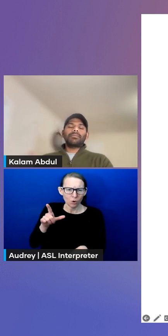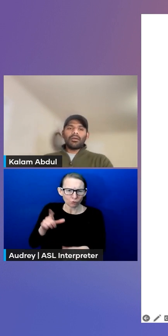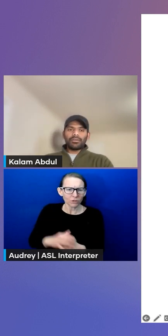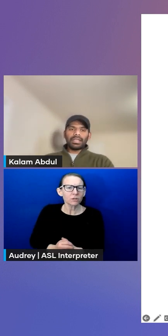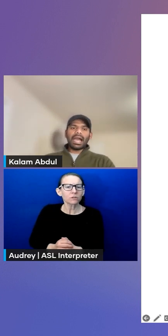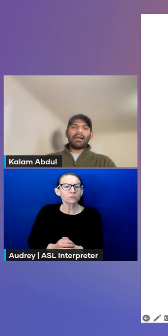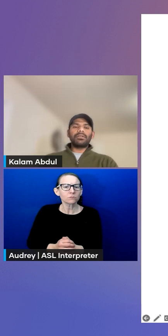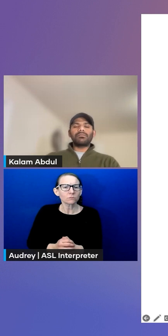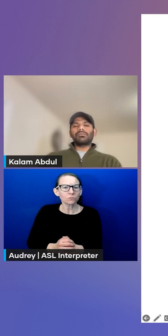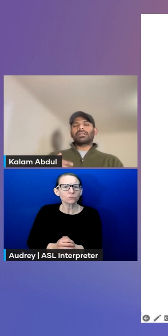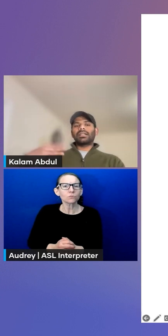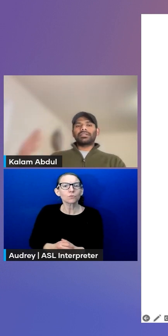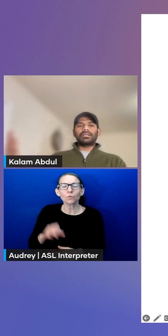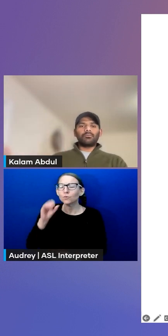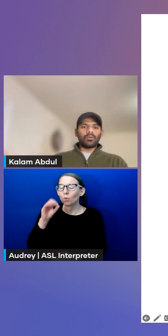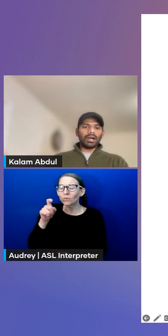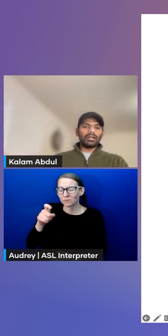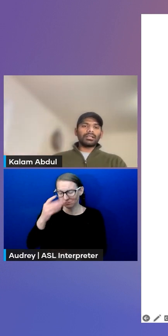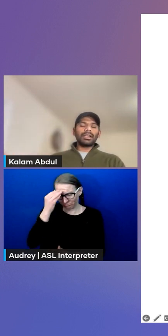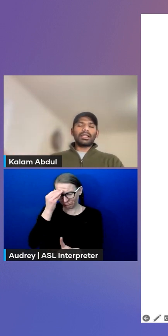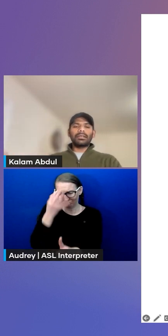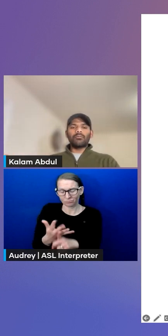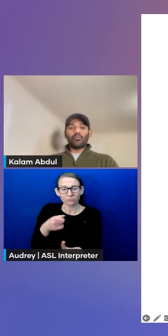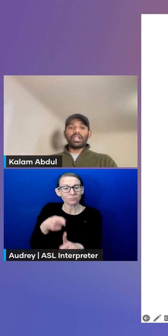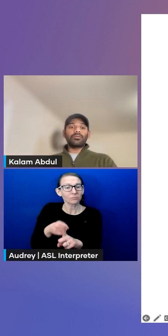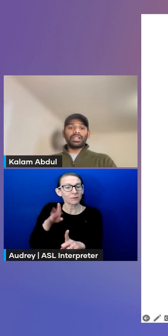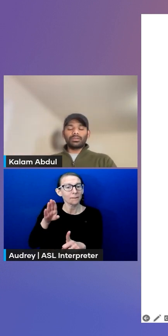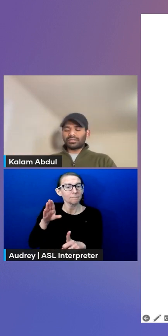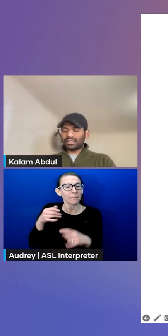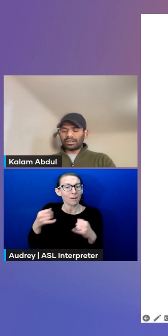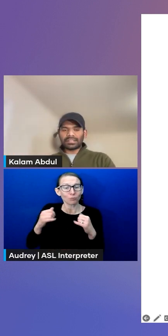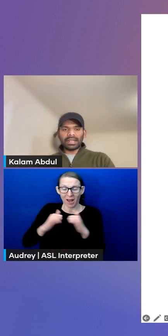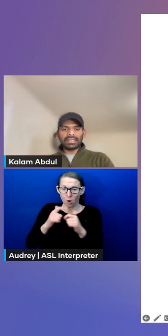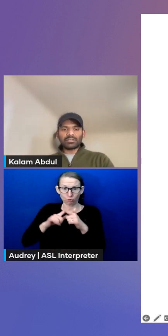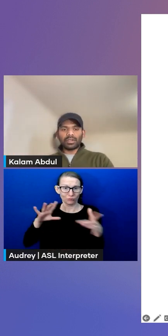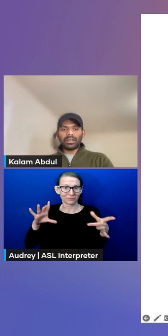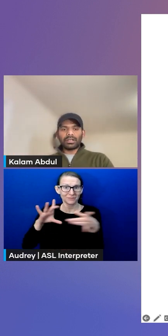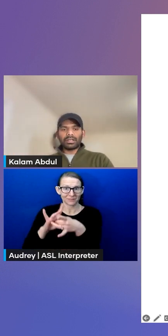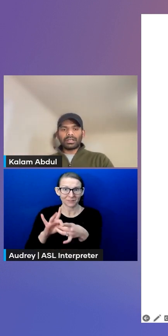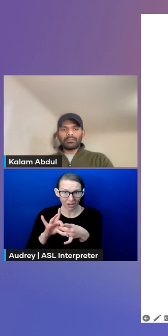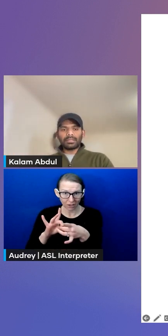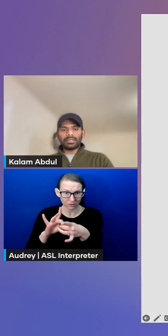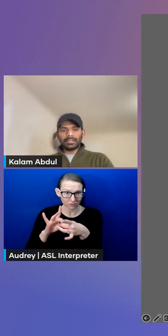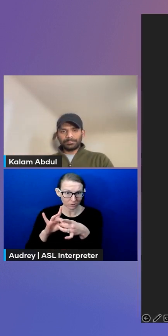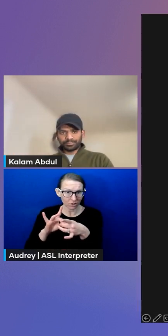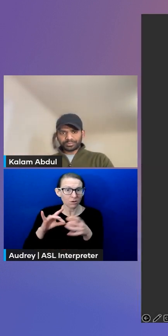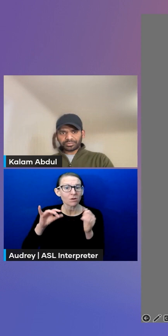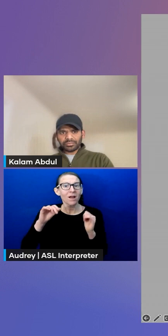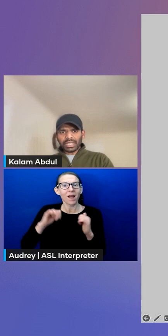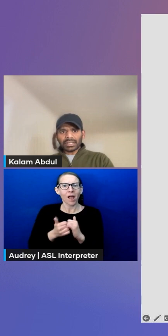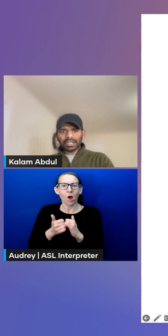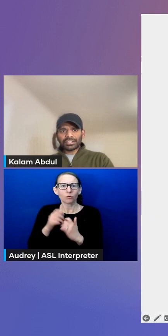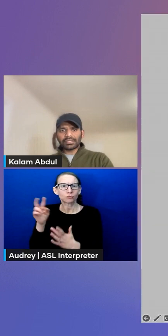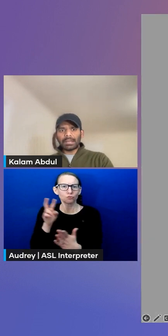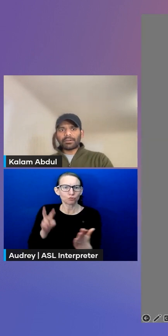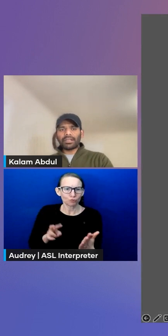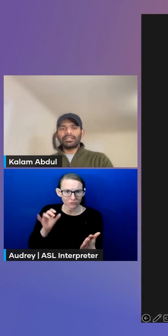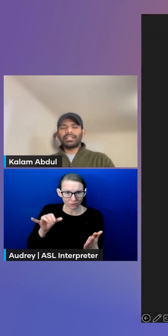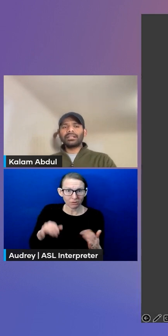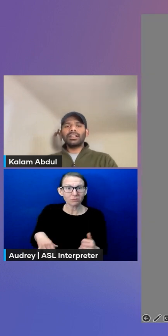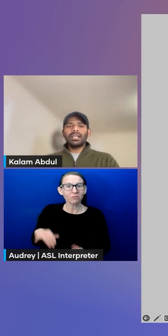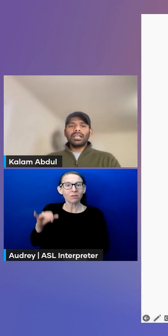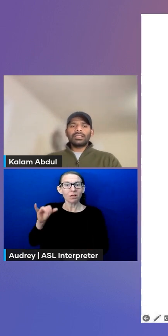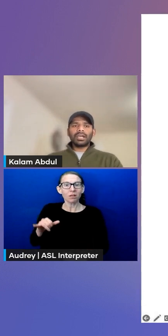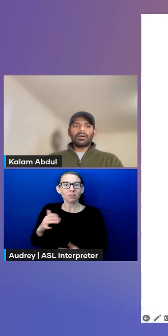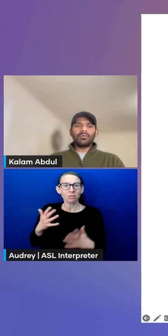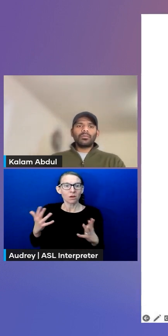the boundary how it will connect to the vault and where to read those secrets, right? That's where comes the credentials library in